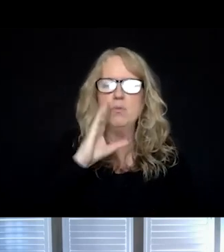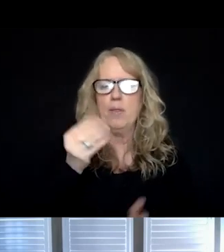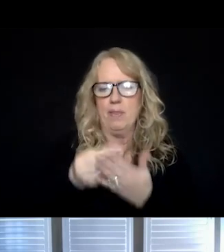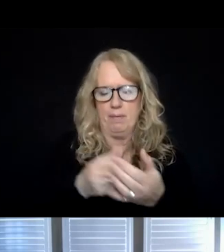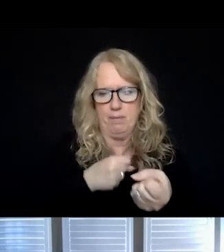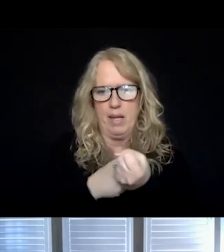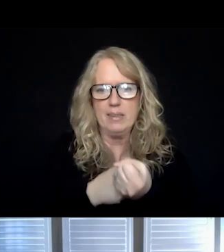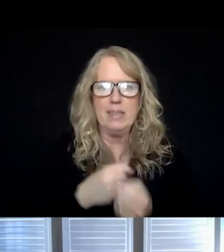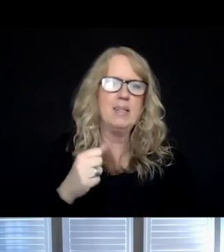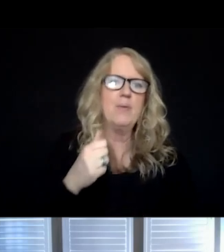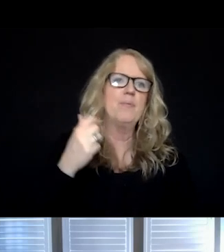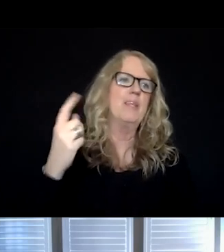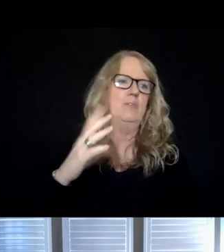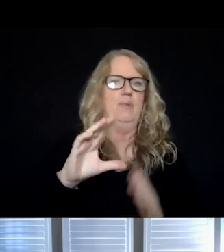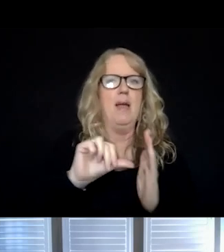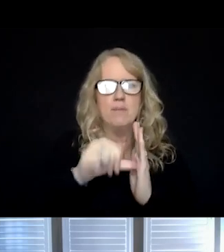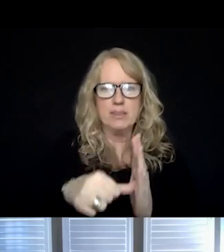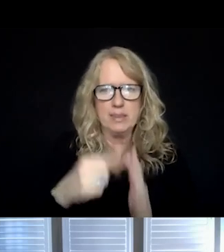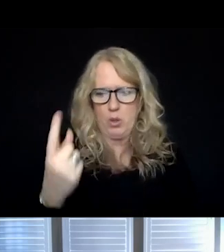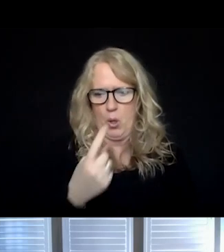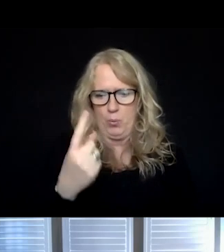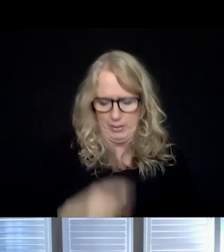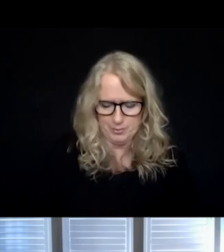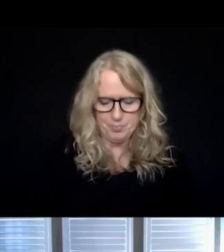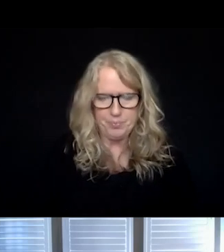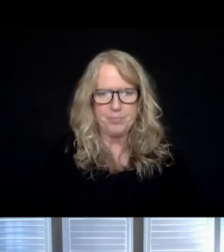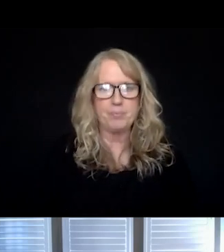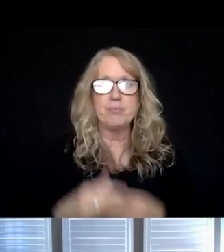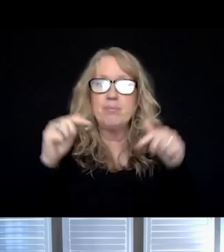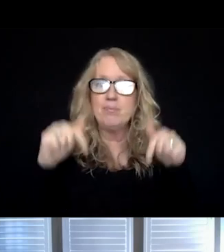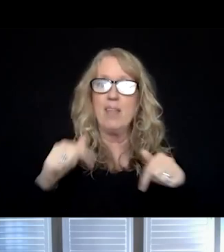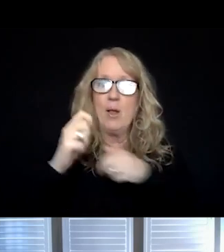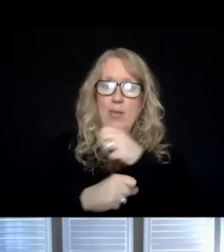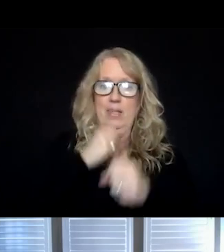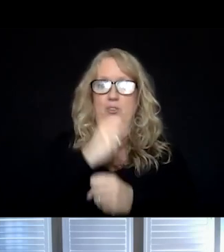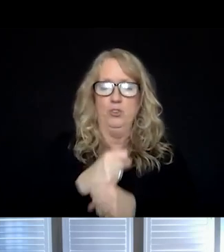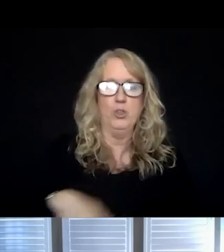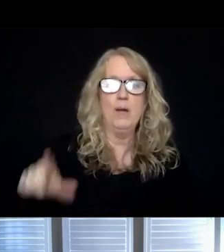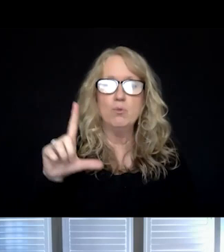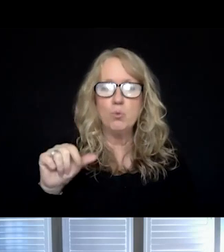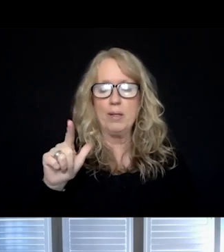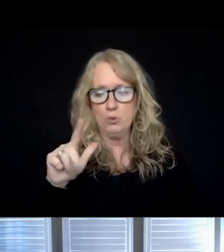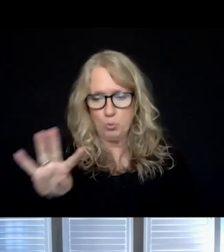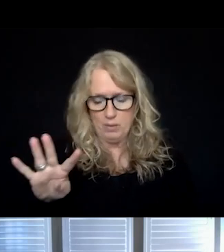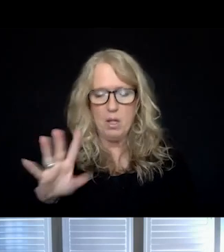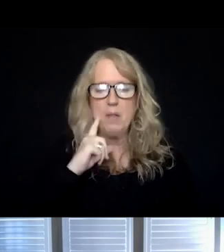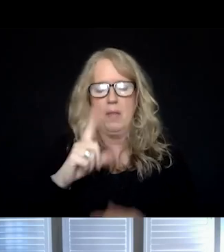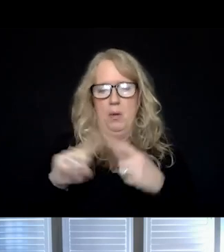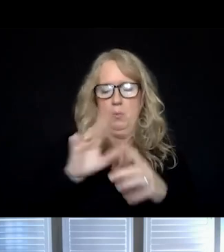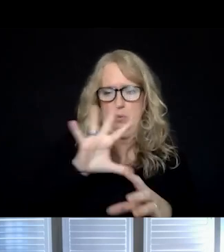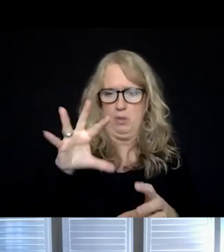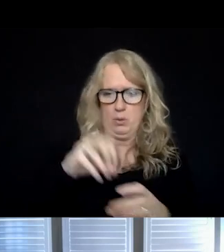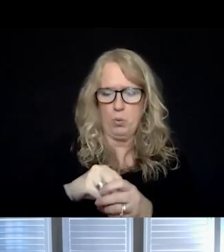and that's always an emphasis. And then this year, for 2024, the changes that we incorporated were